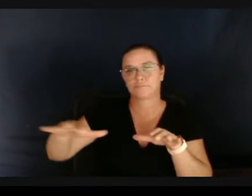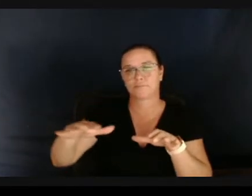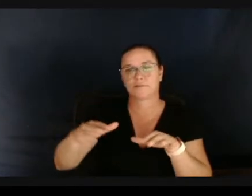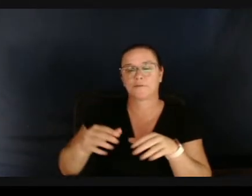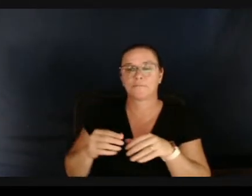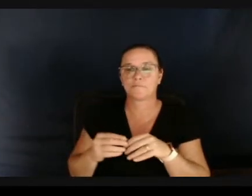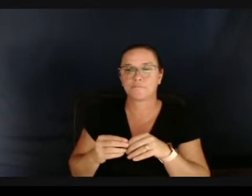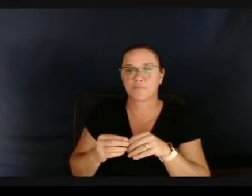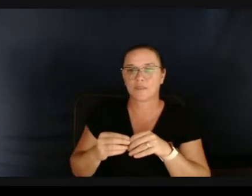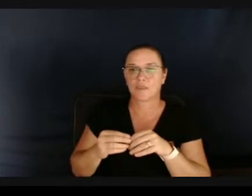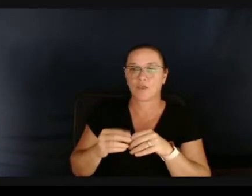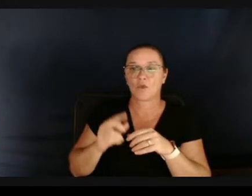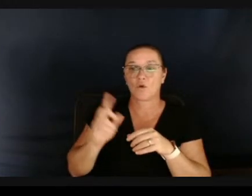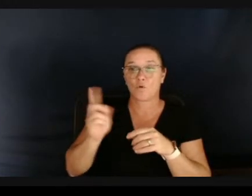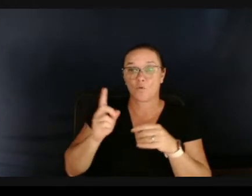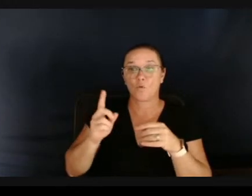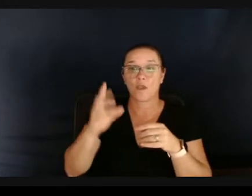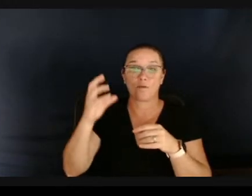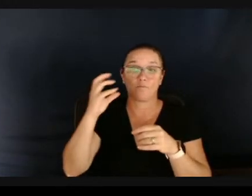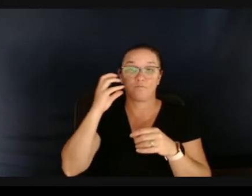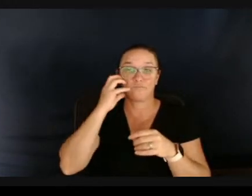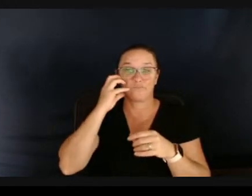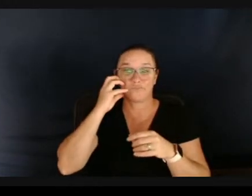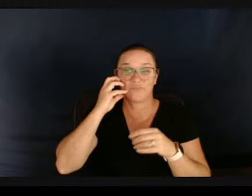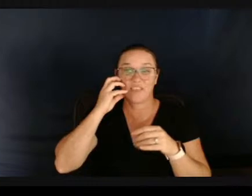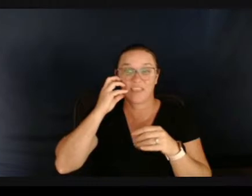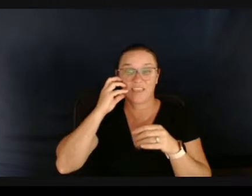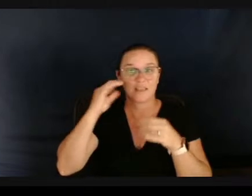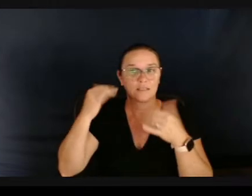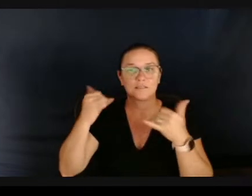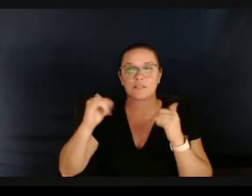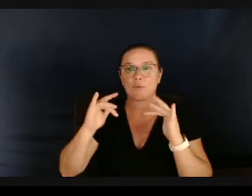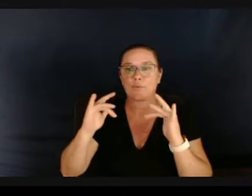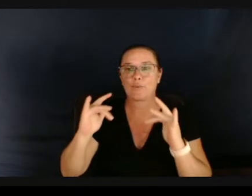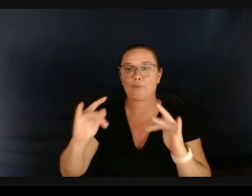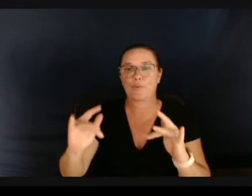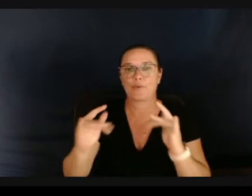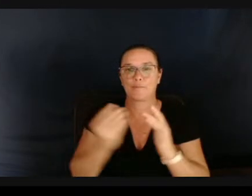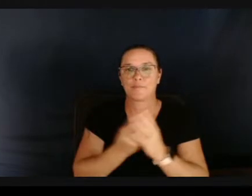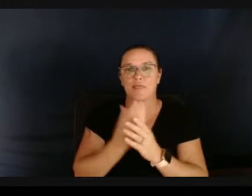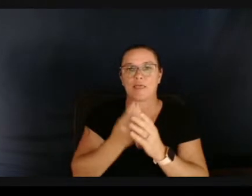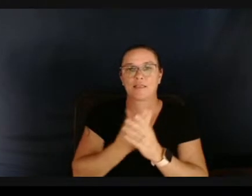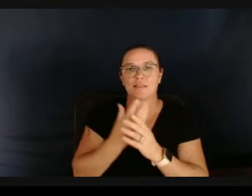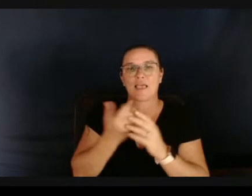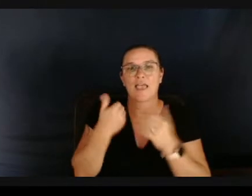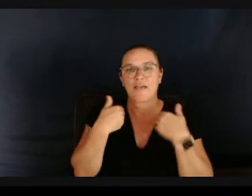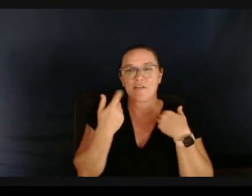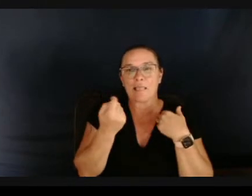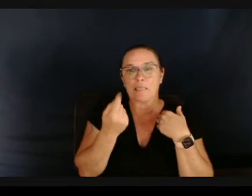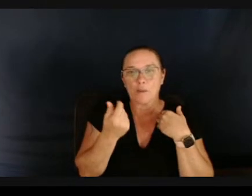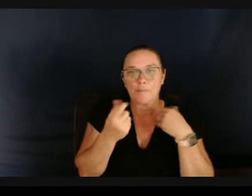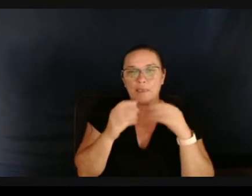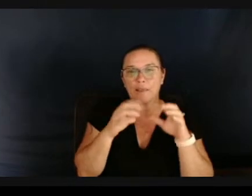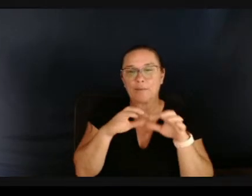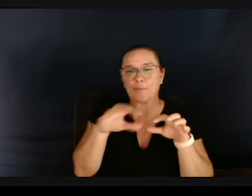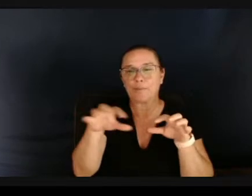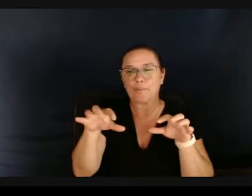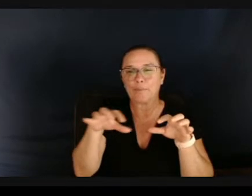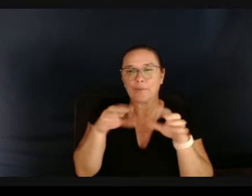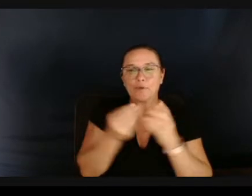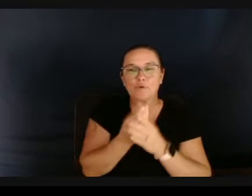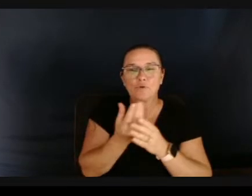up the thickest is where you still see the most sparse vegetation. Look closely, there is a little bit of always little grasses growing through